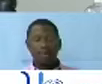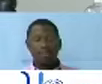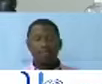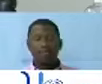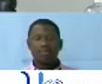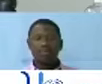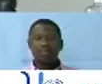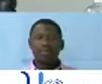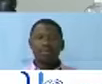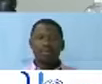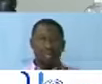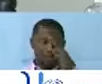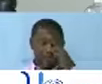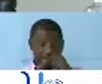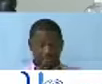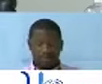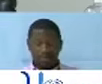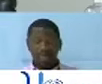Dignity.